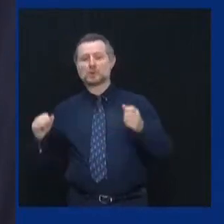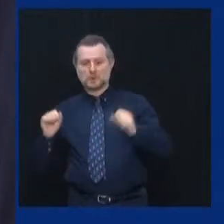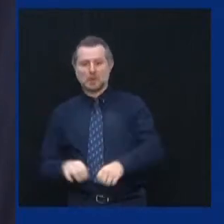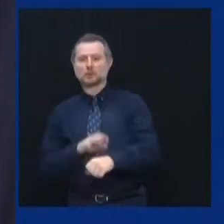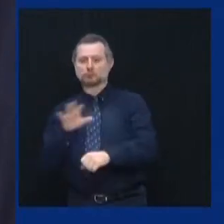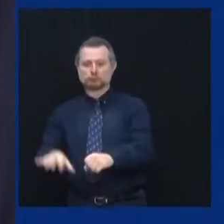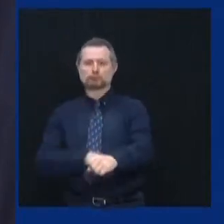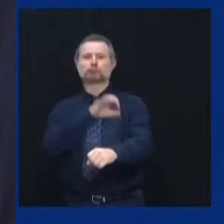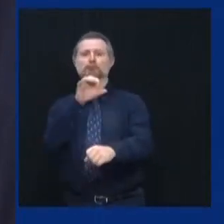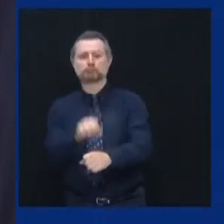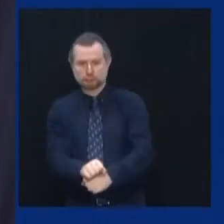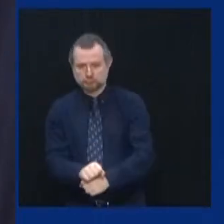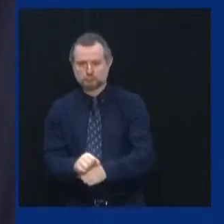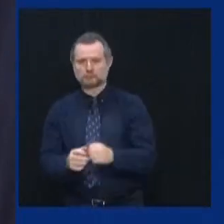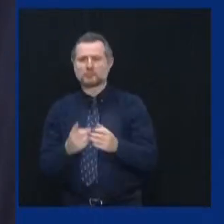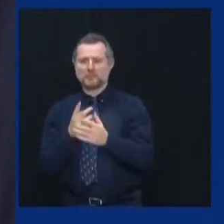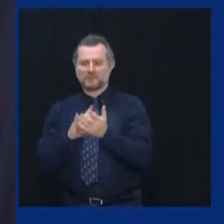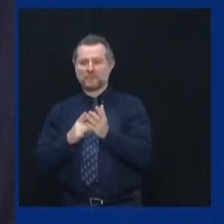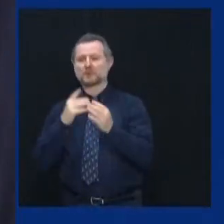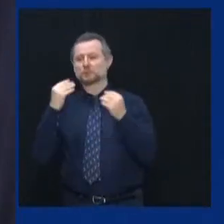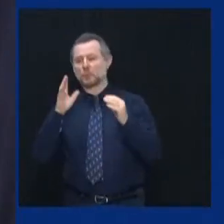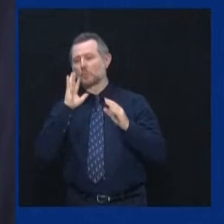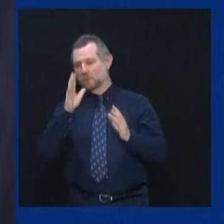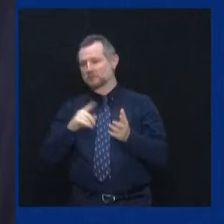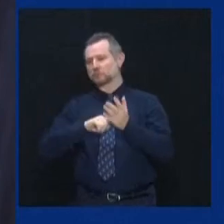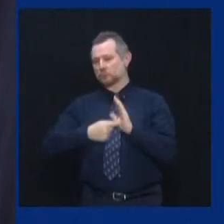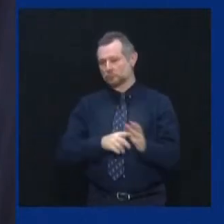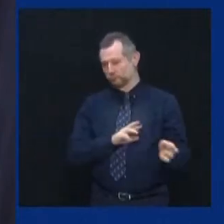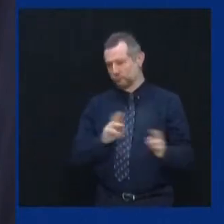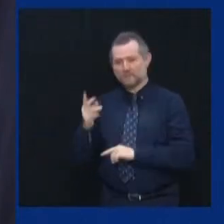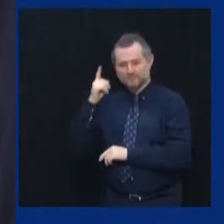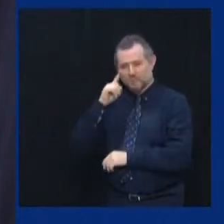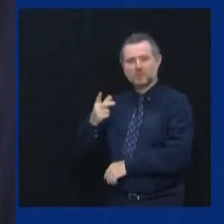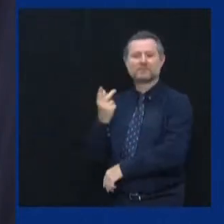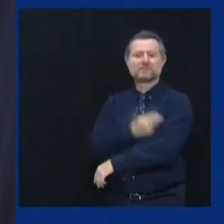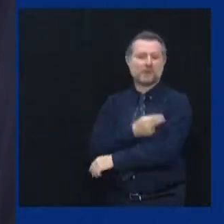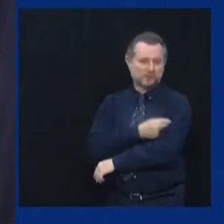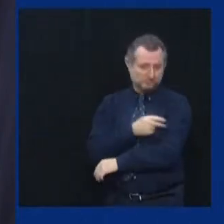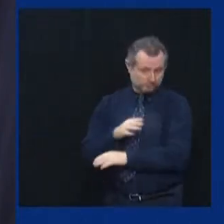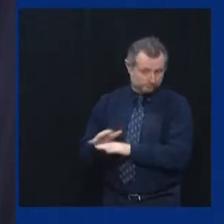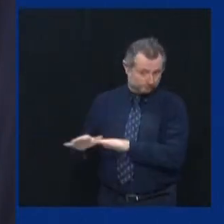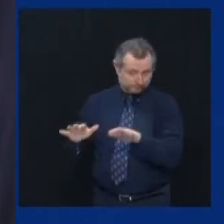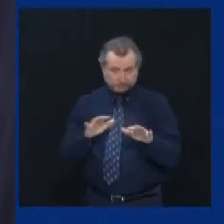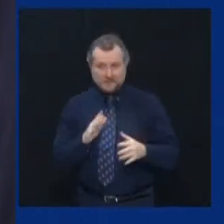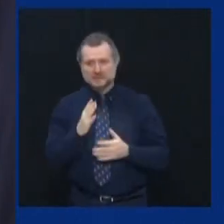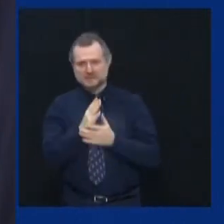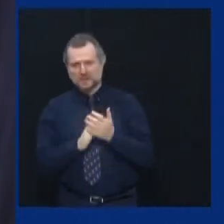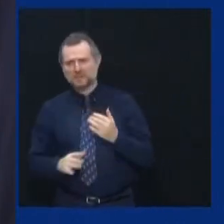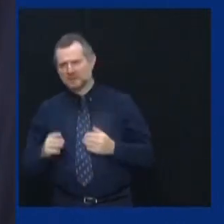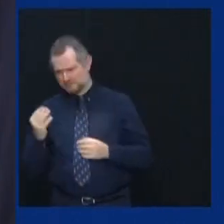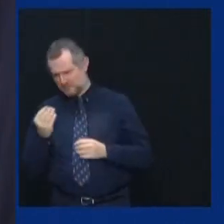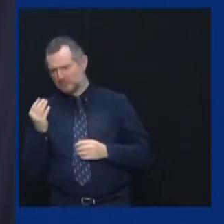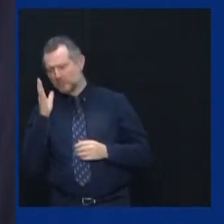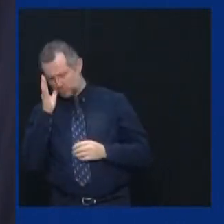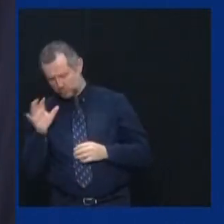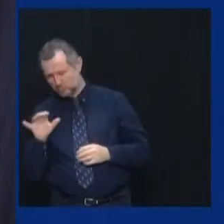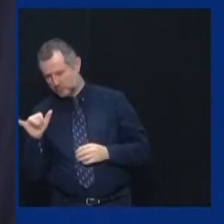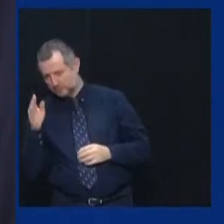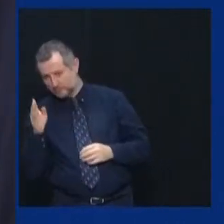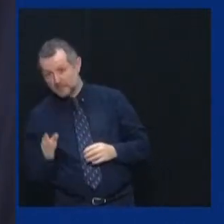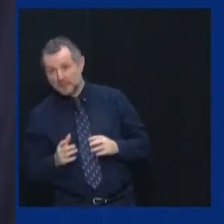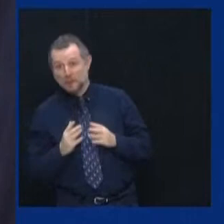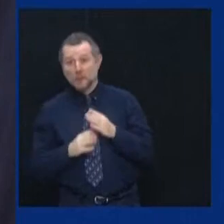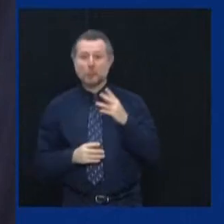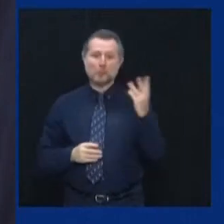appointments. Pharmacies will start coming online some Monday, more on